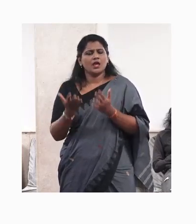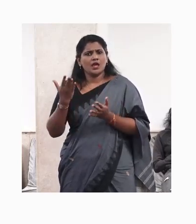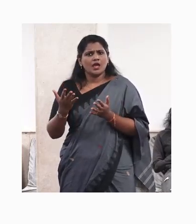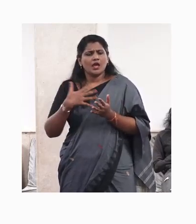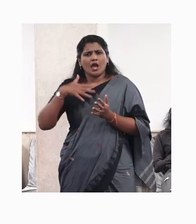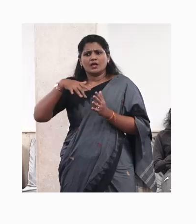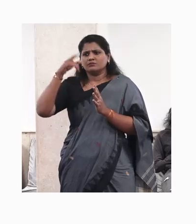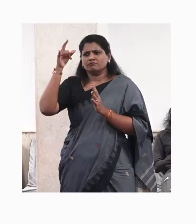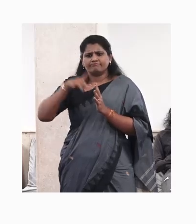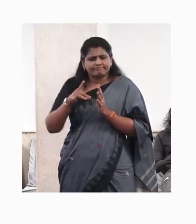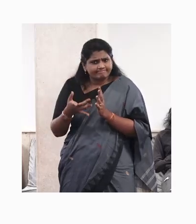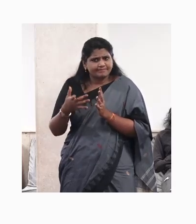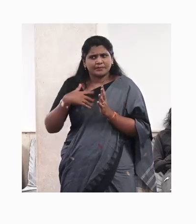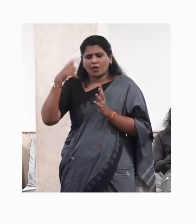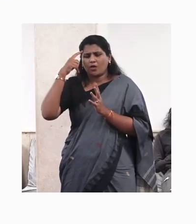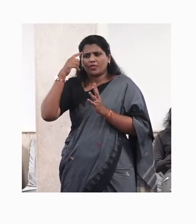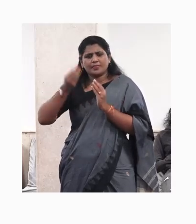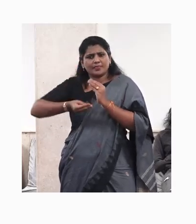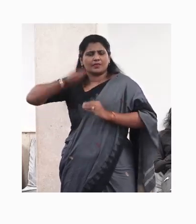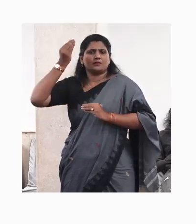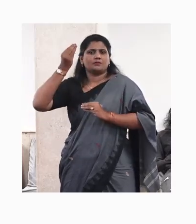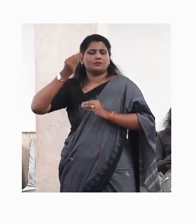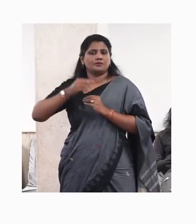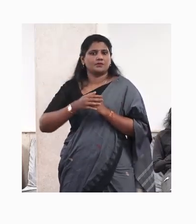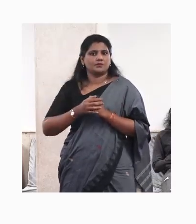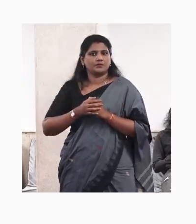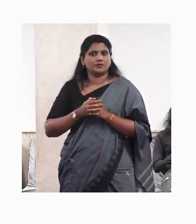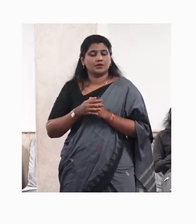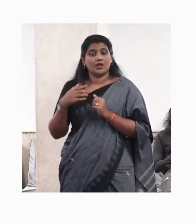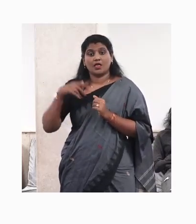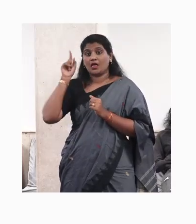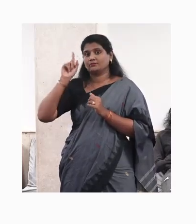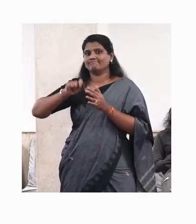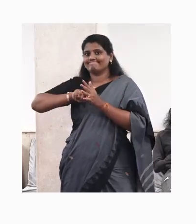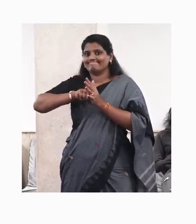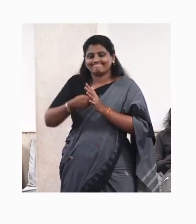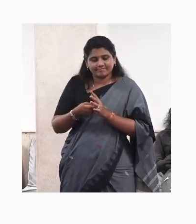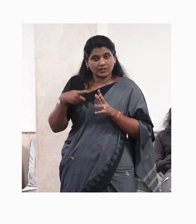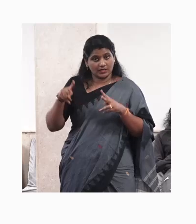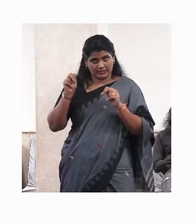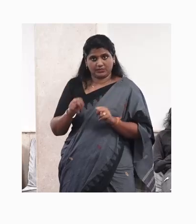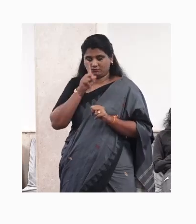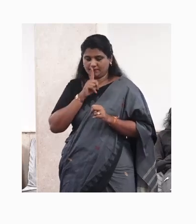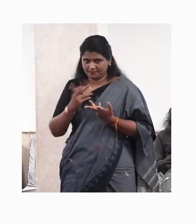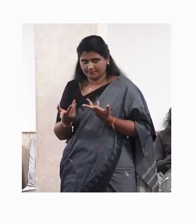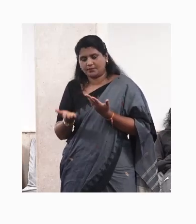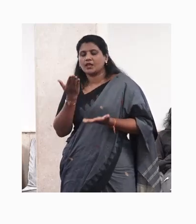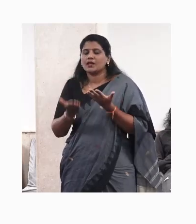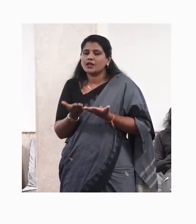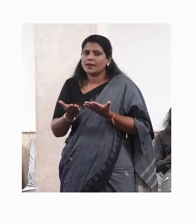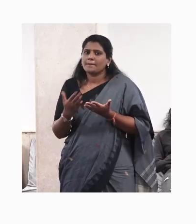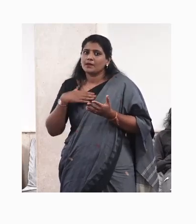provoke a dialogic engagement. And I think that is key, because beneath that silence may be just